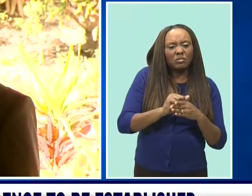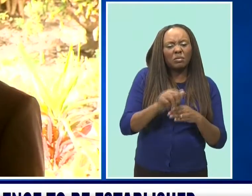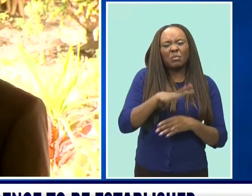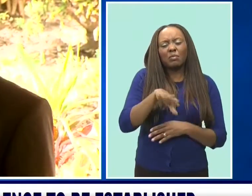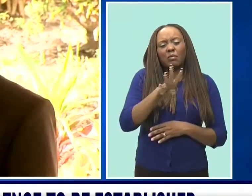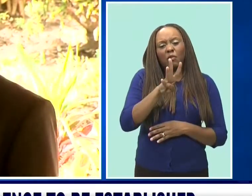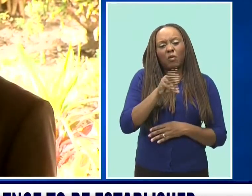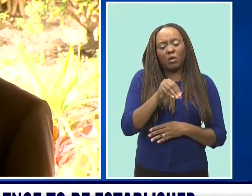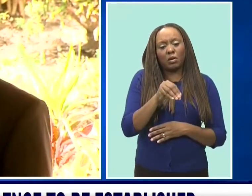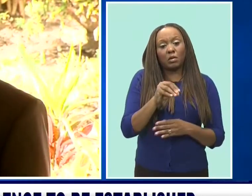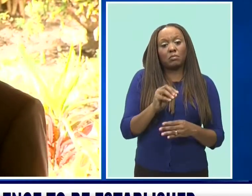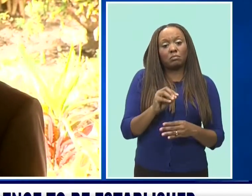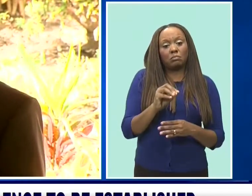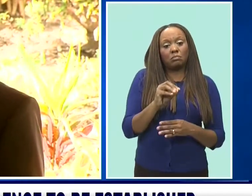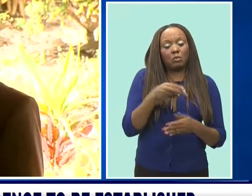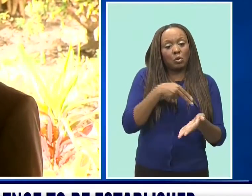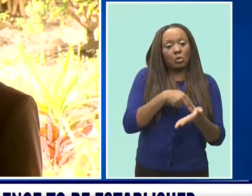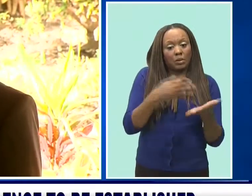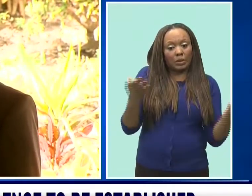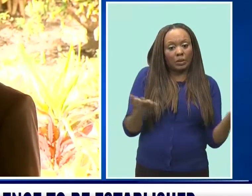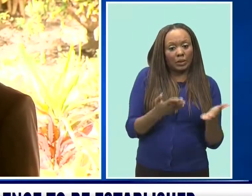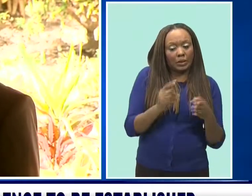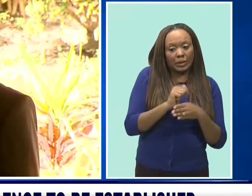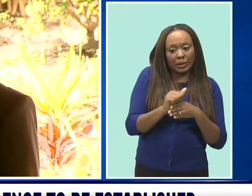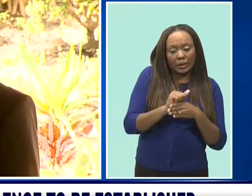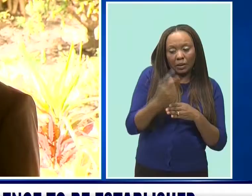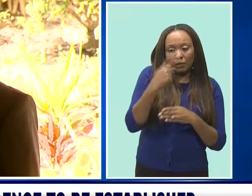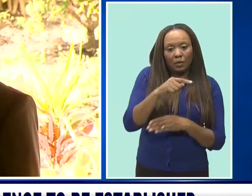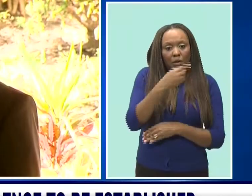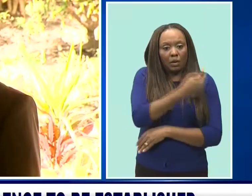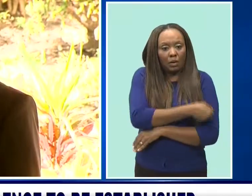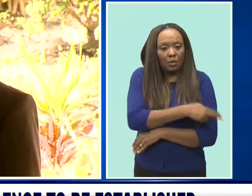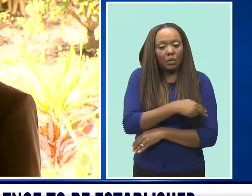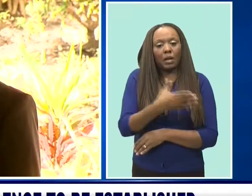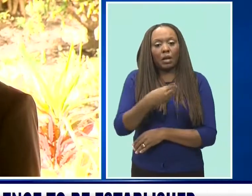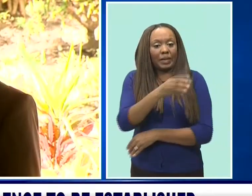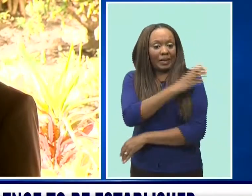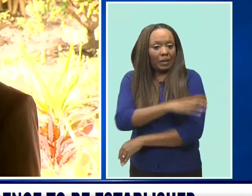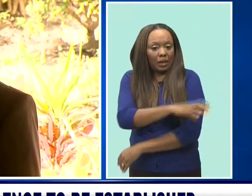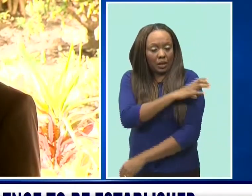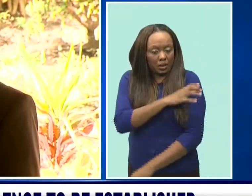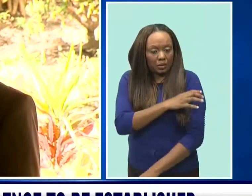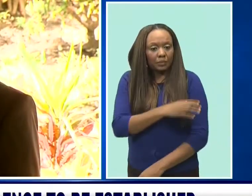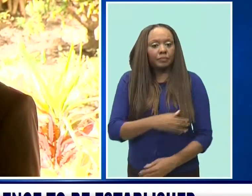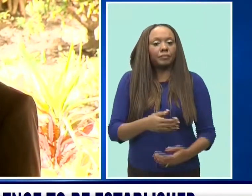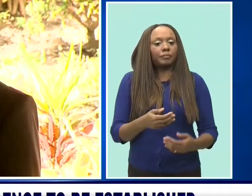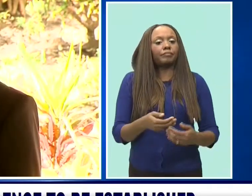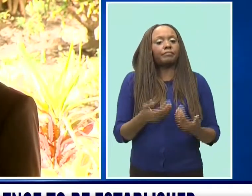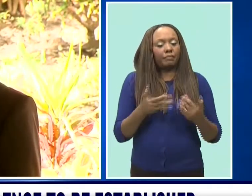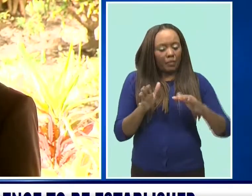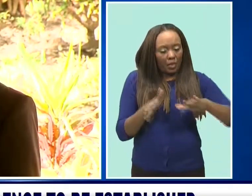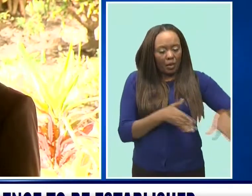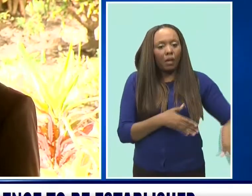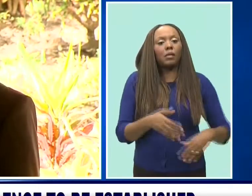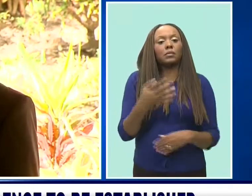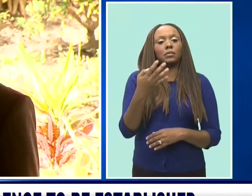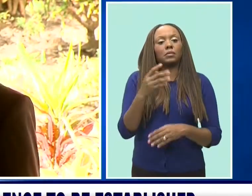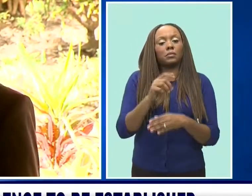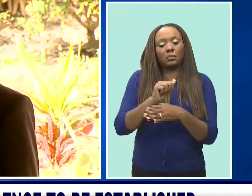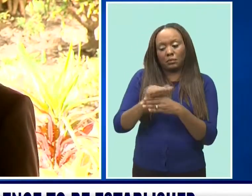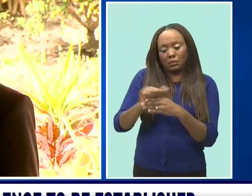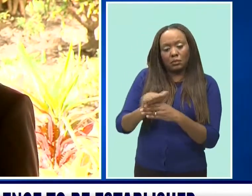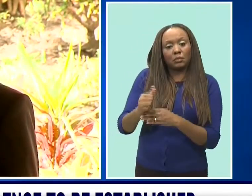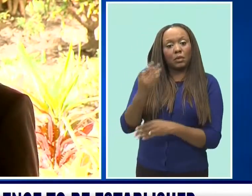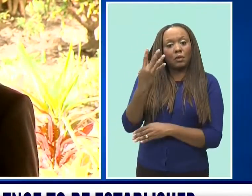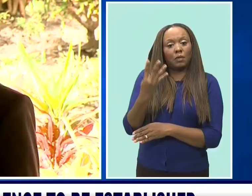Queen Elizabeth Hospital and the island's polyclinics. It'll then look at training 4 physicians in